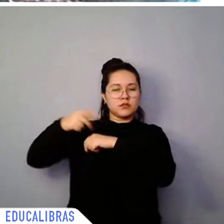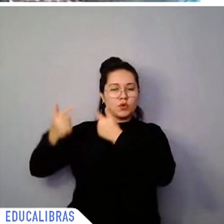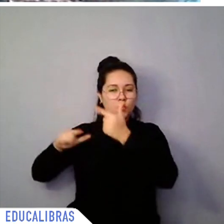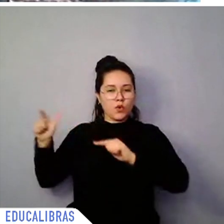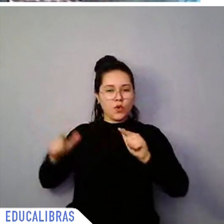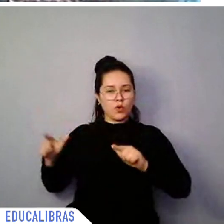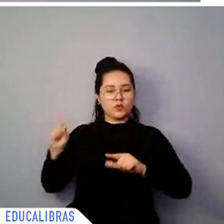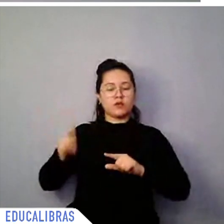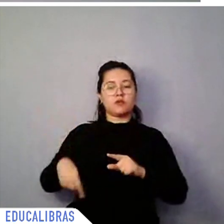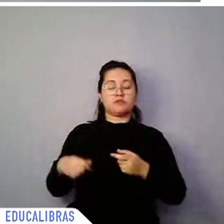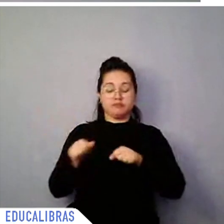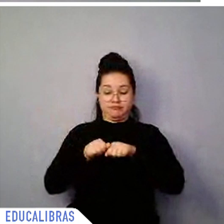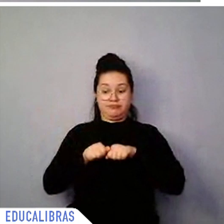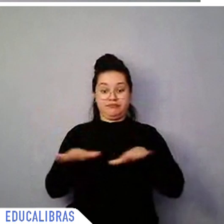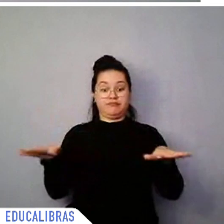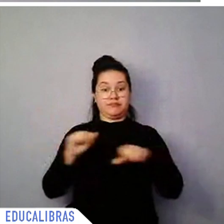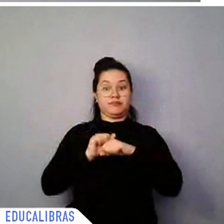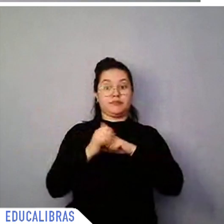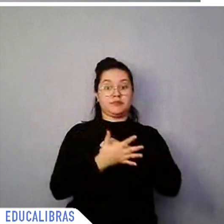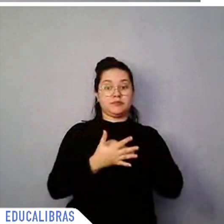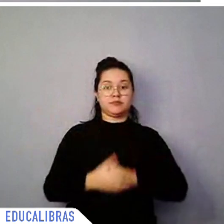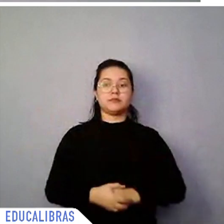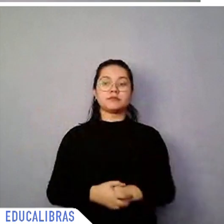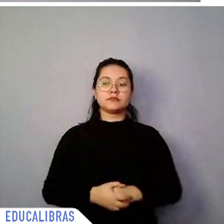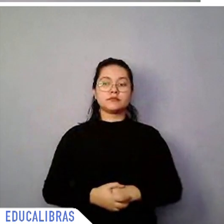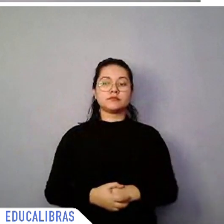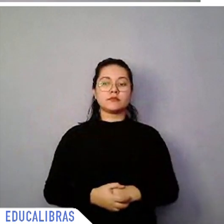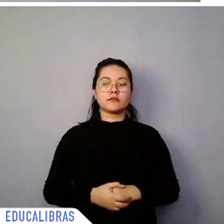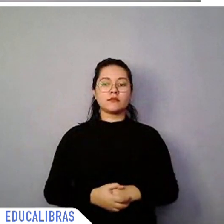regard to epidemiologic surveillance?